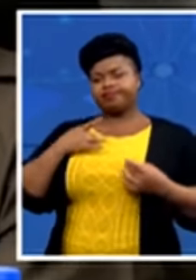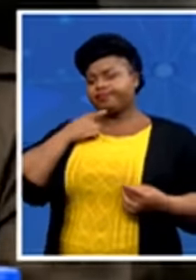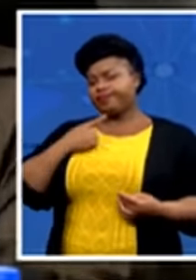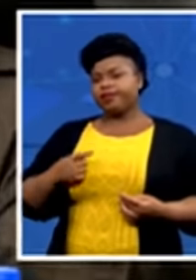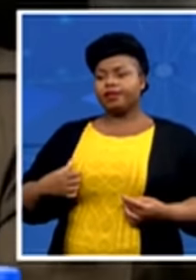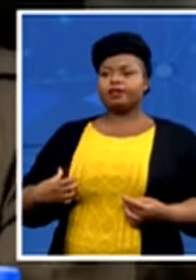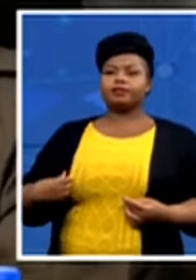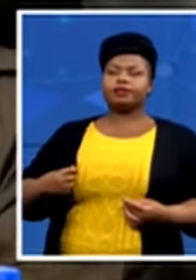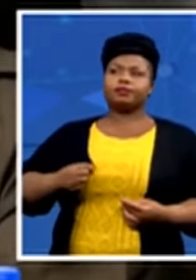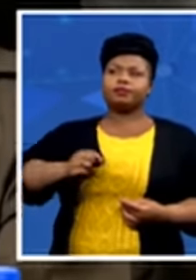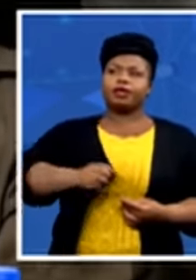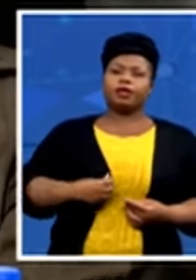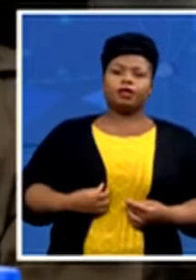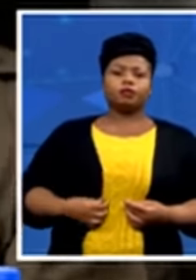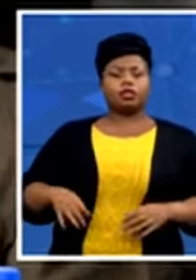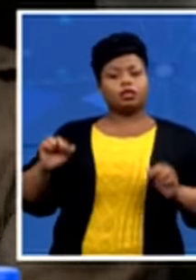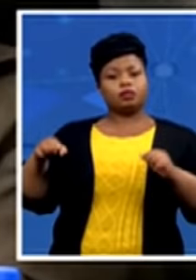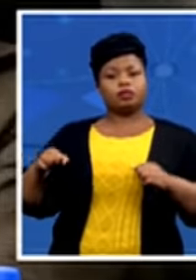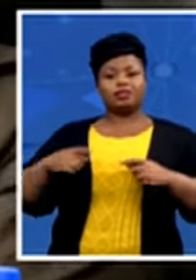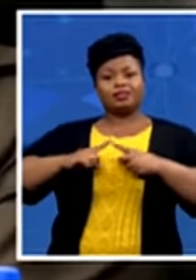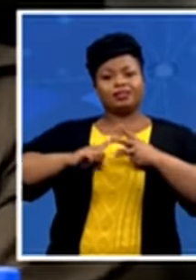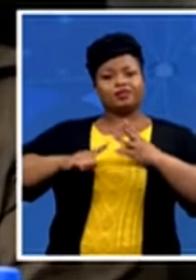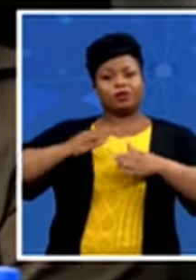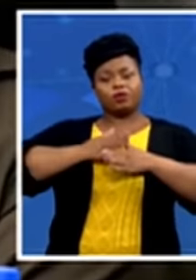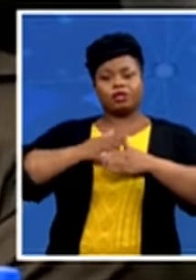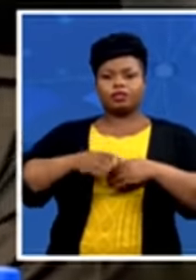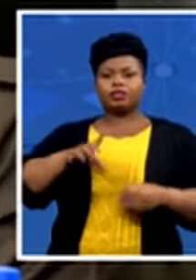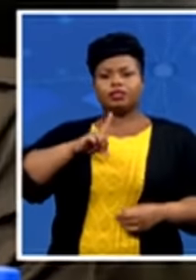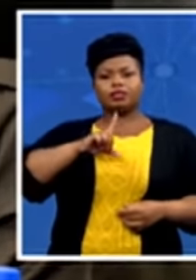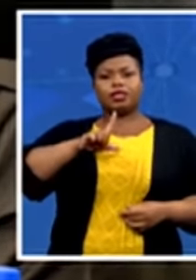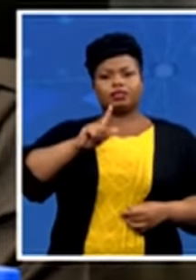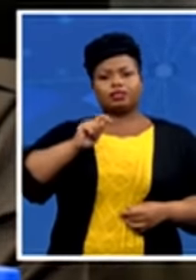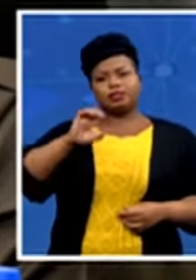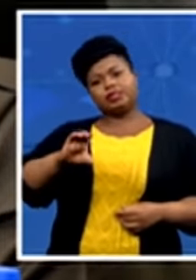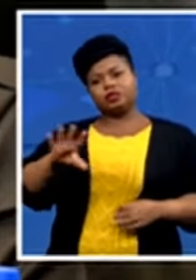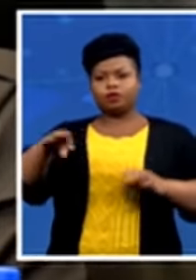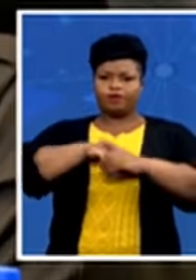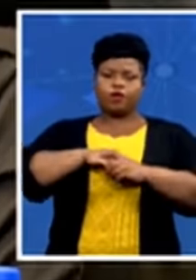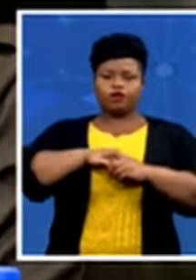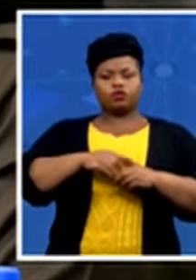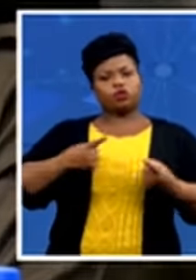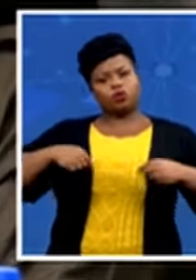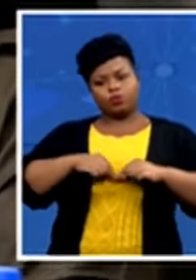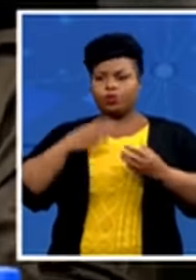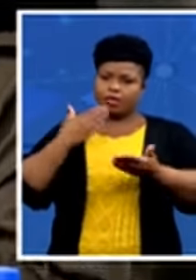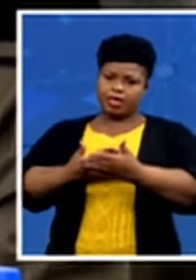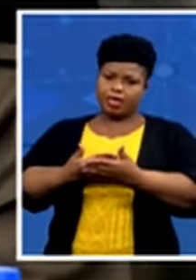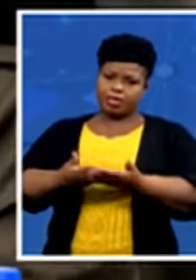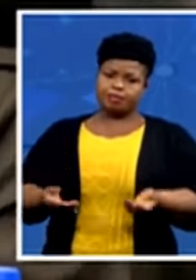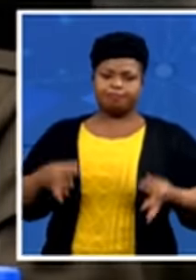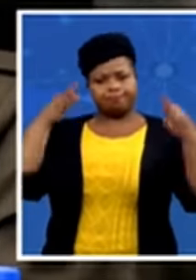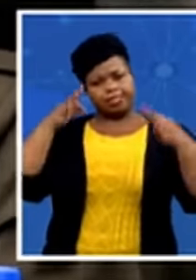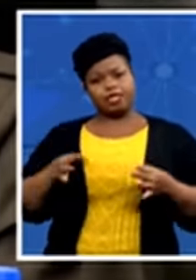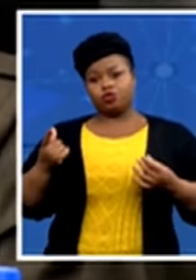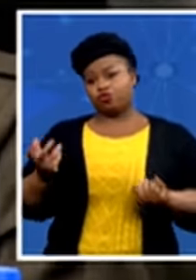concurrent function of involving DLTCs and all of that, we are able to arrive at this decision. There are a lot